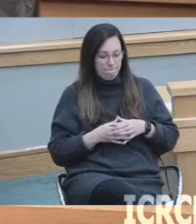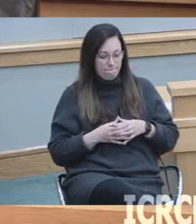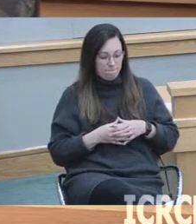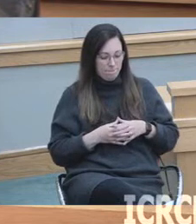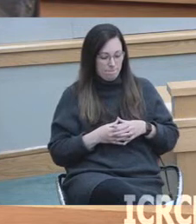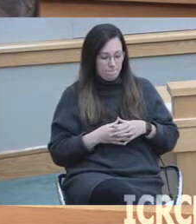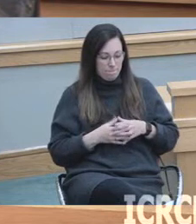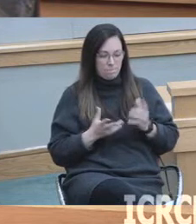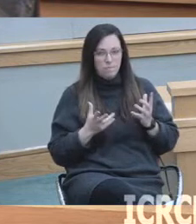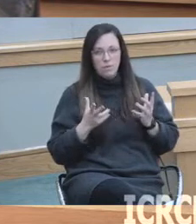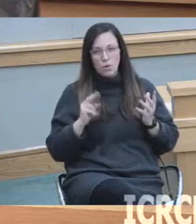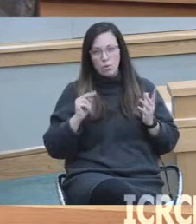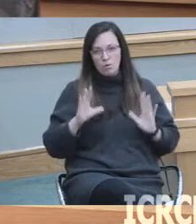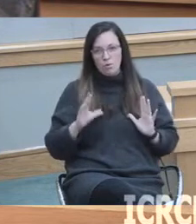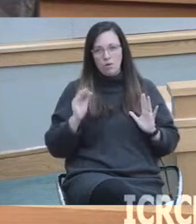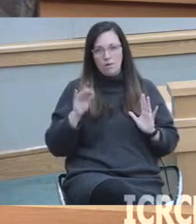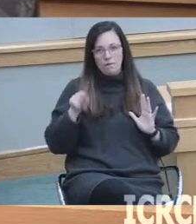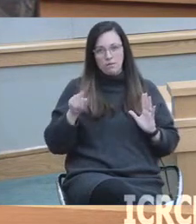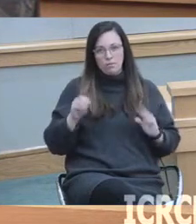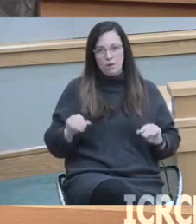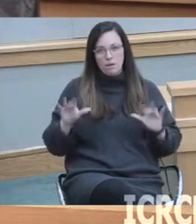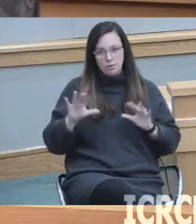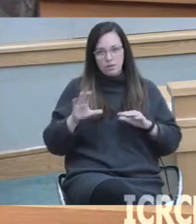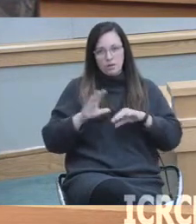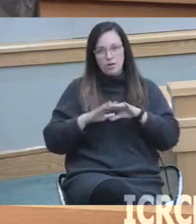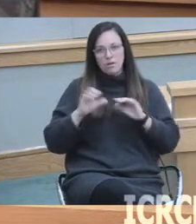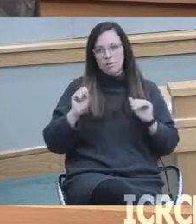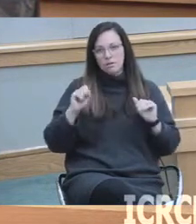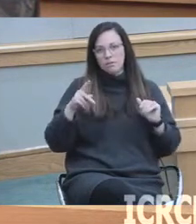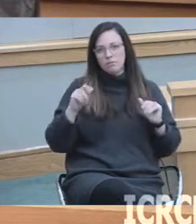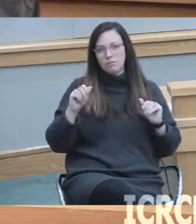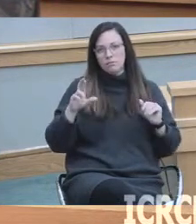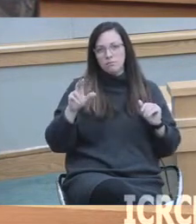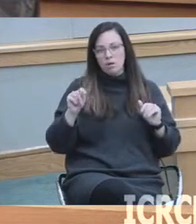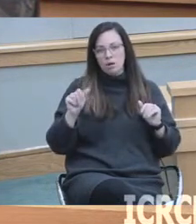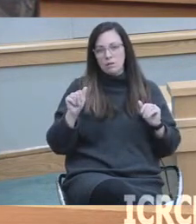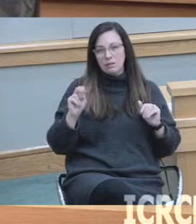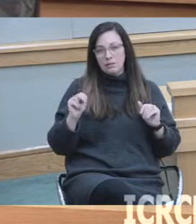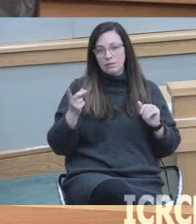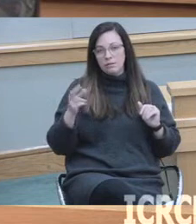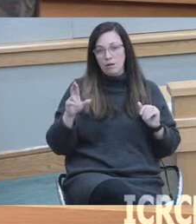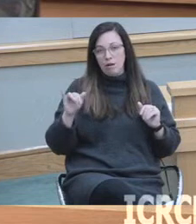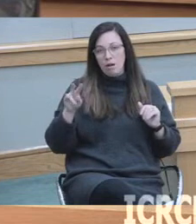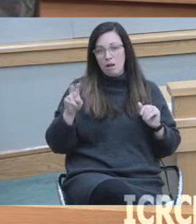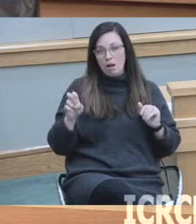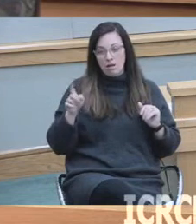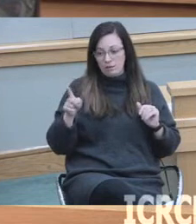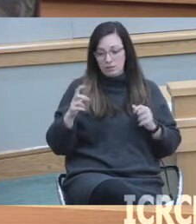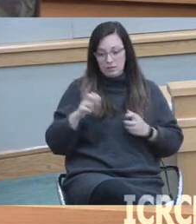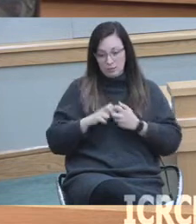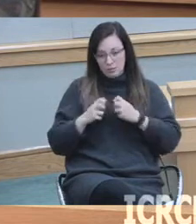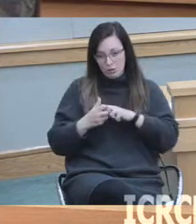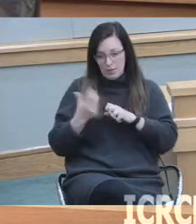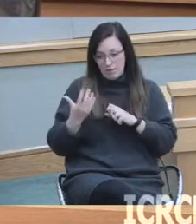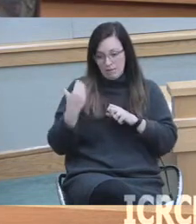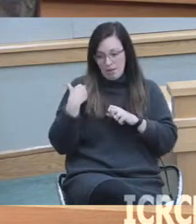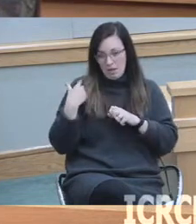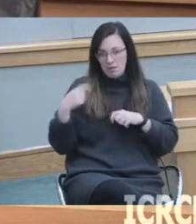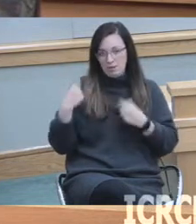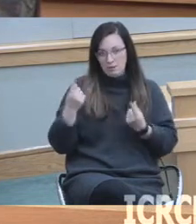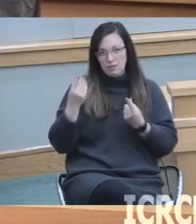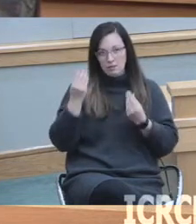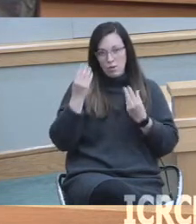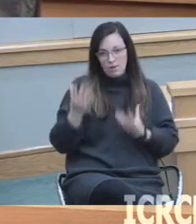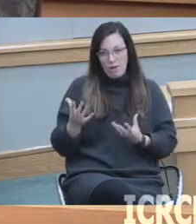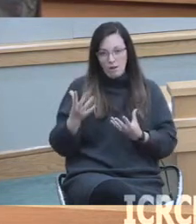the owner of the properties on Spartan Drive, where we've had issues in the past, has been notified of the